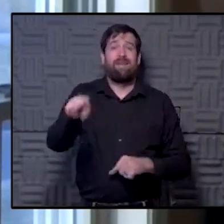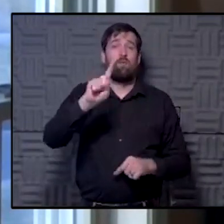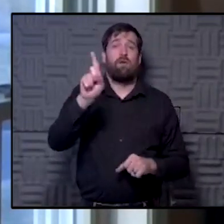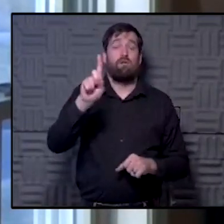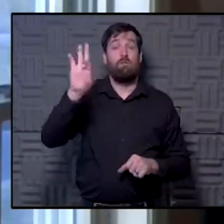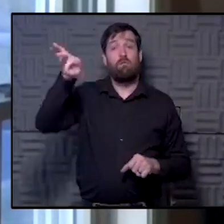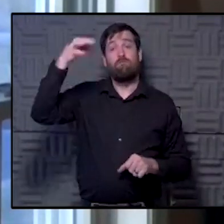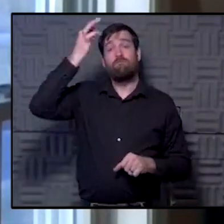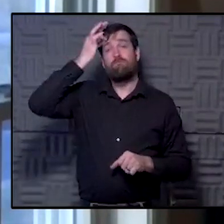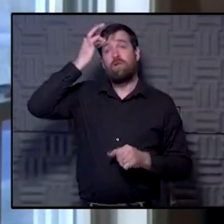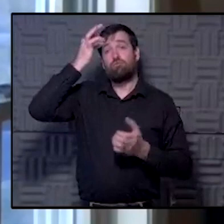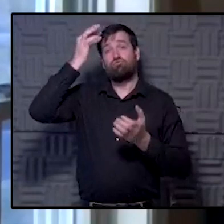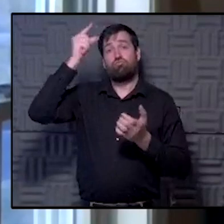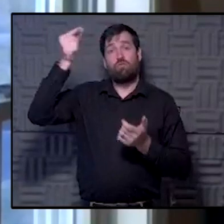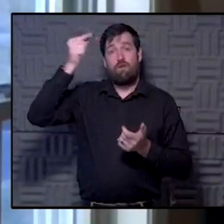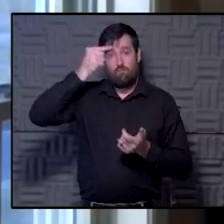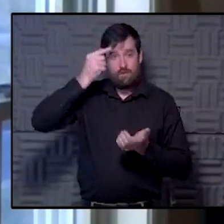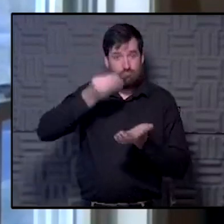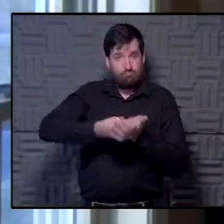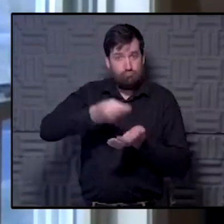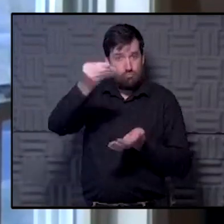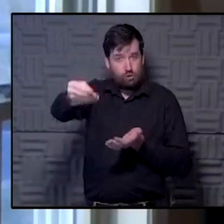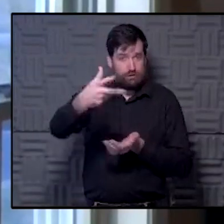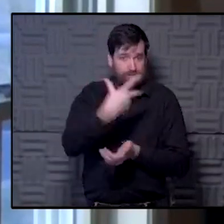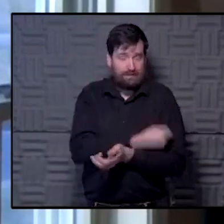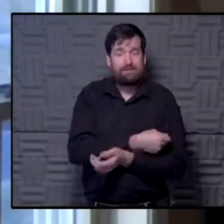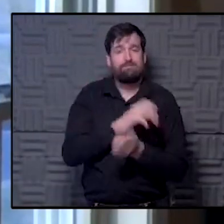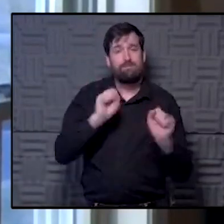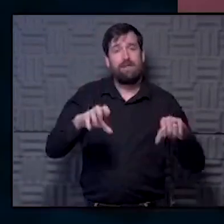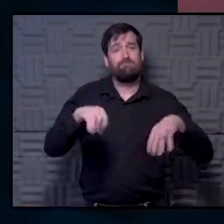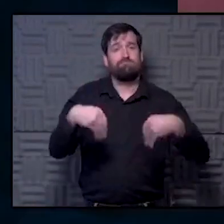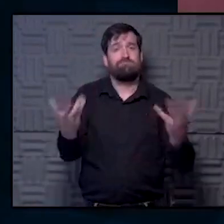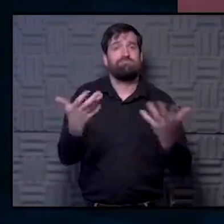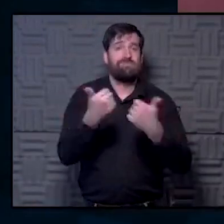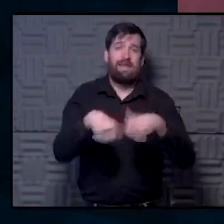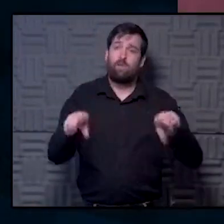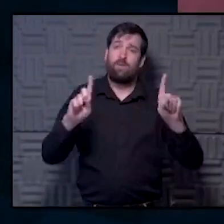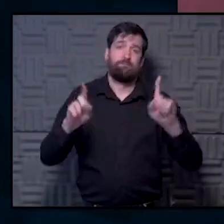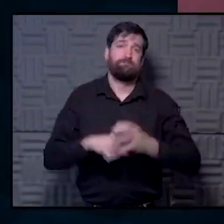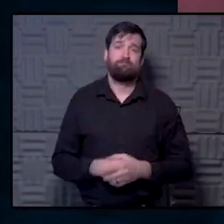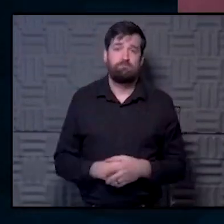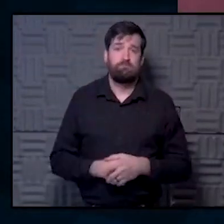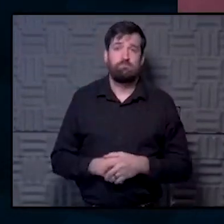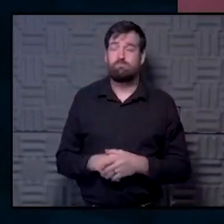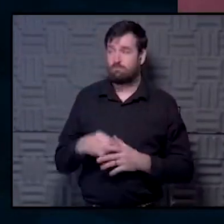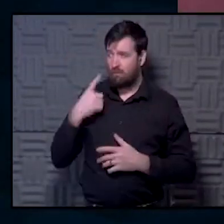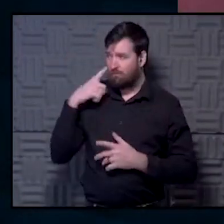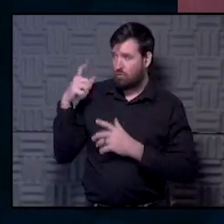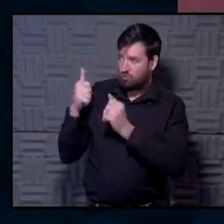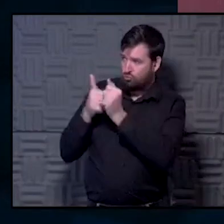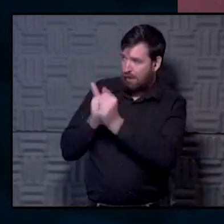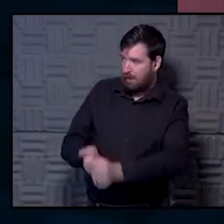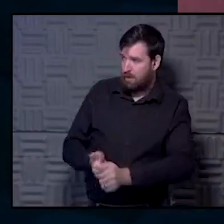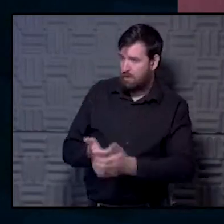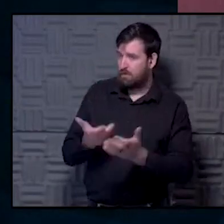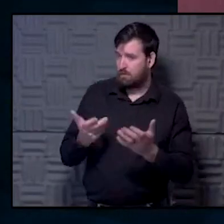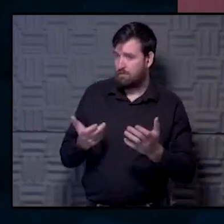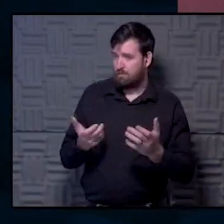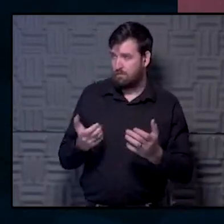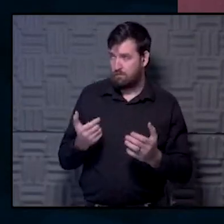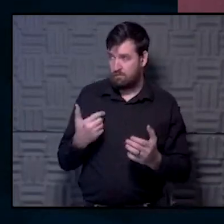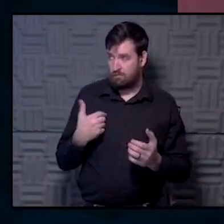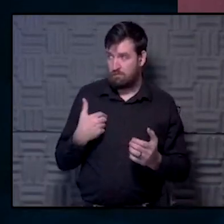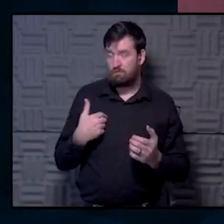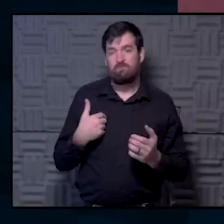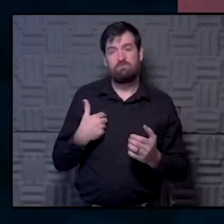government actually purchased the vaccine, so it can be administered anywhere. And as far as tracking goes, we will, or we